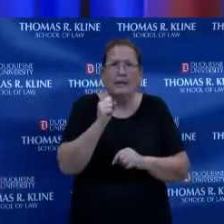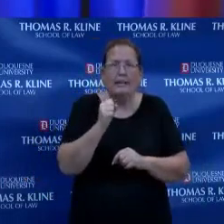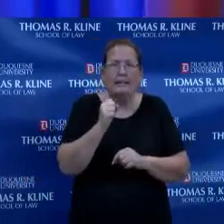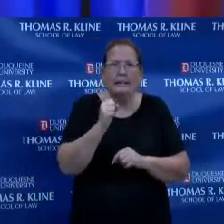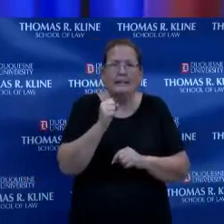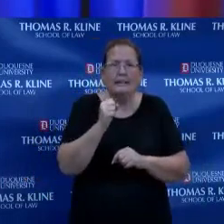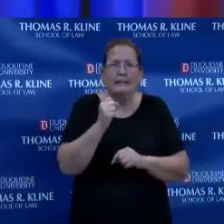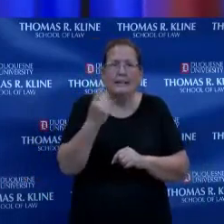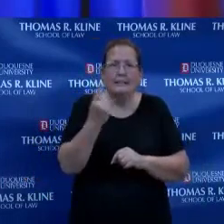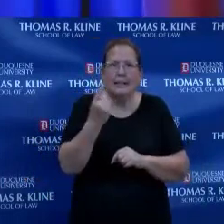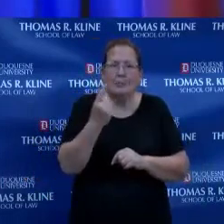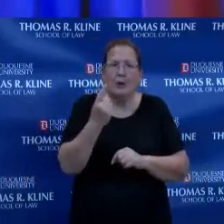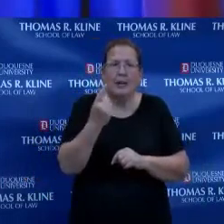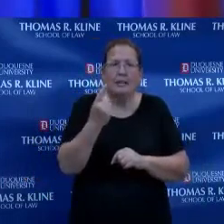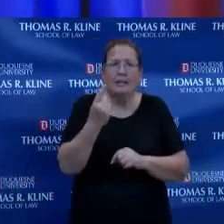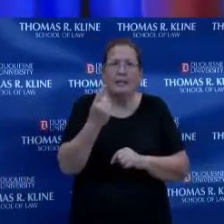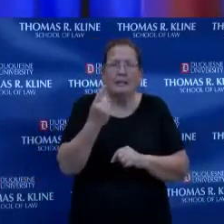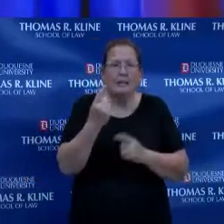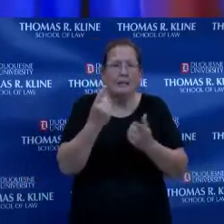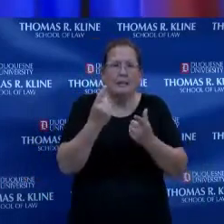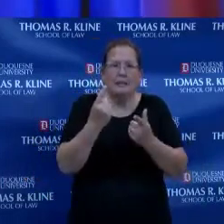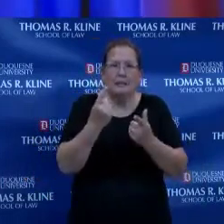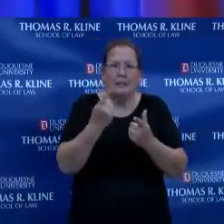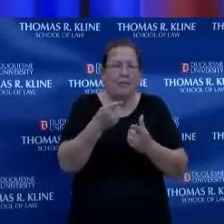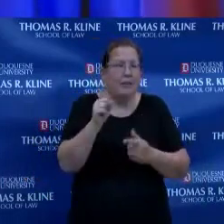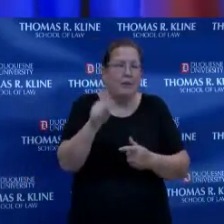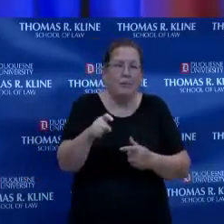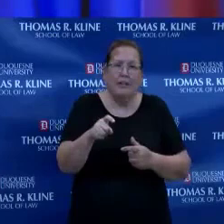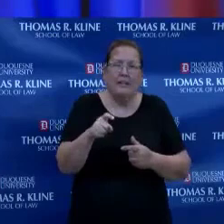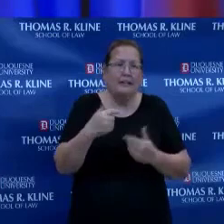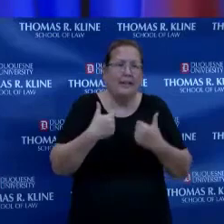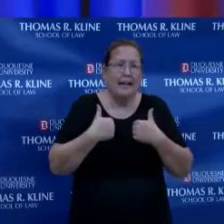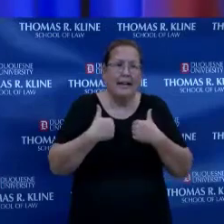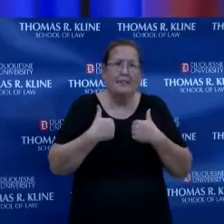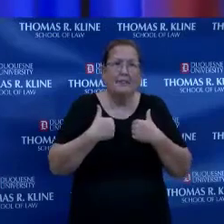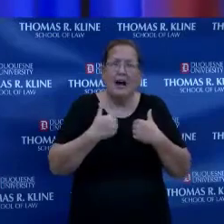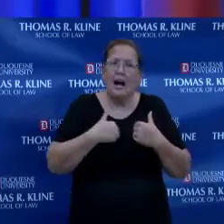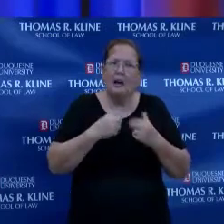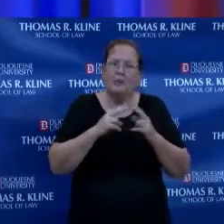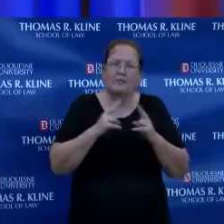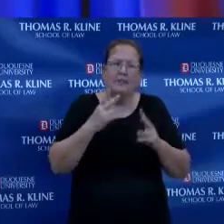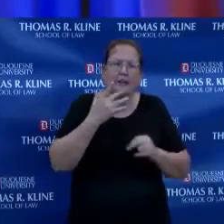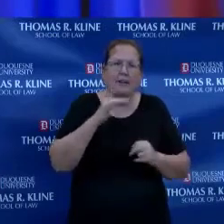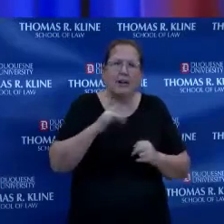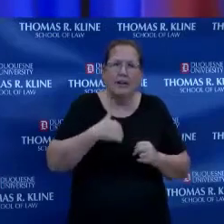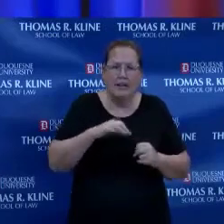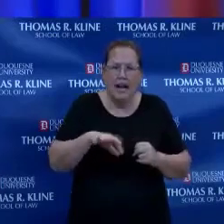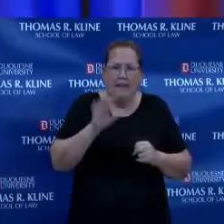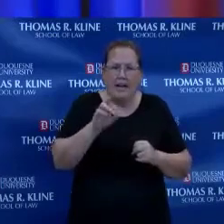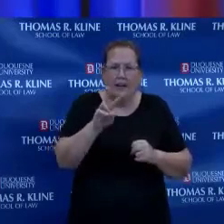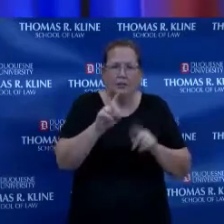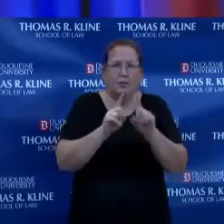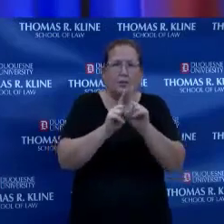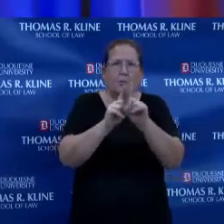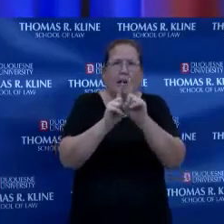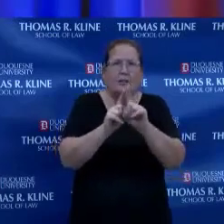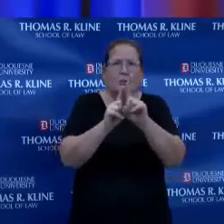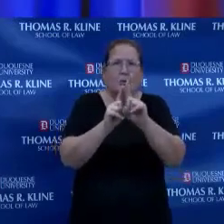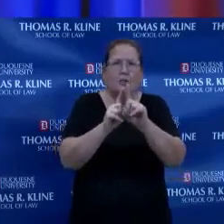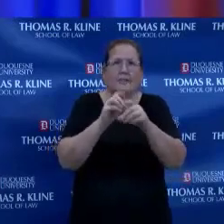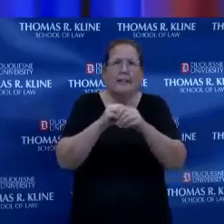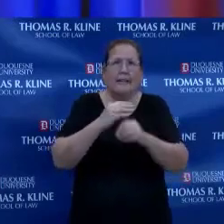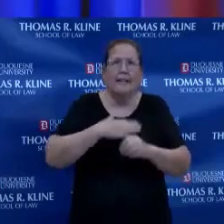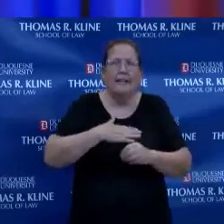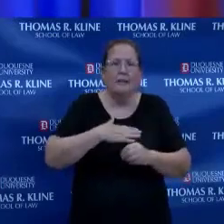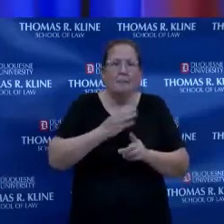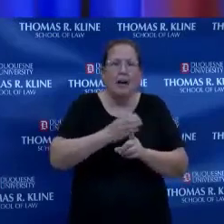you. I was very fortunate. I found two mentors in my career,